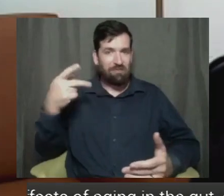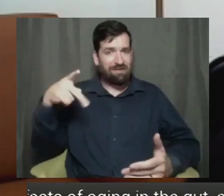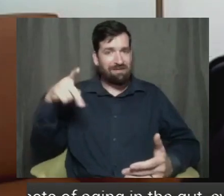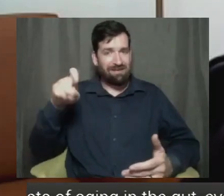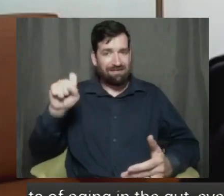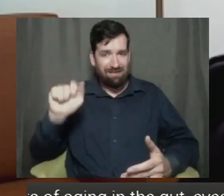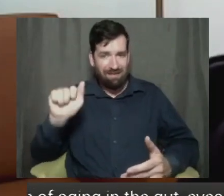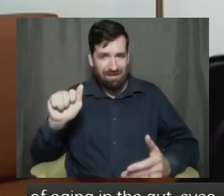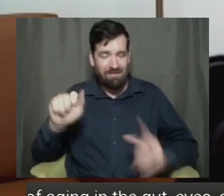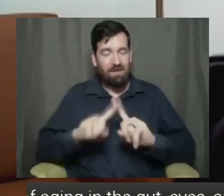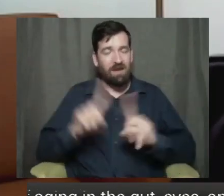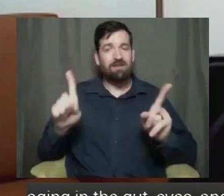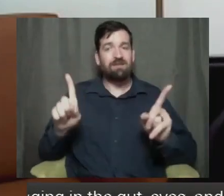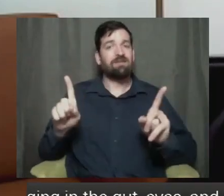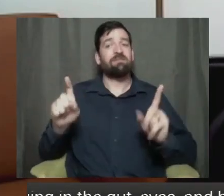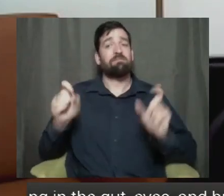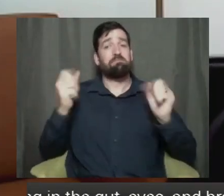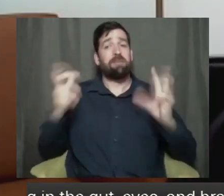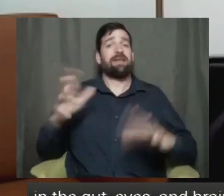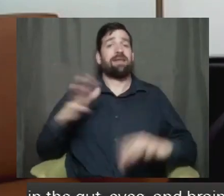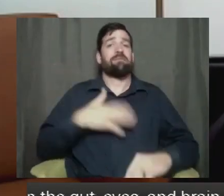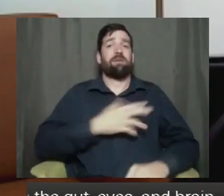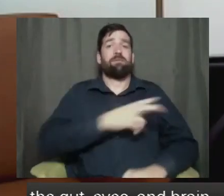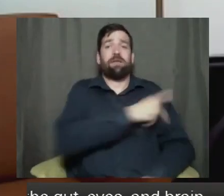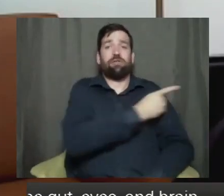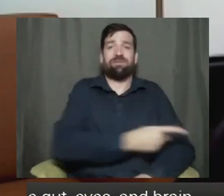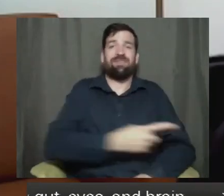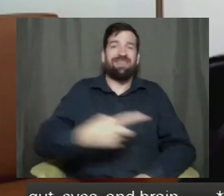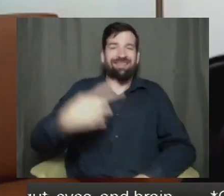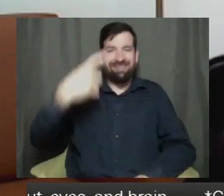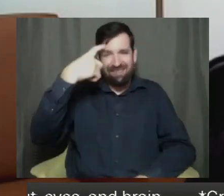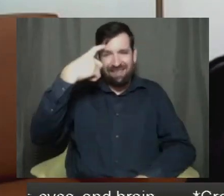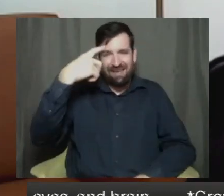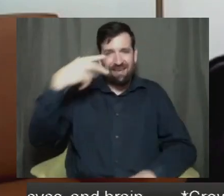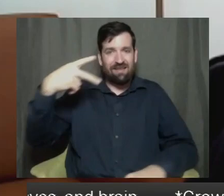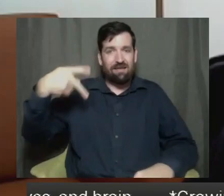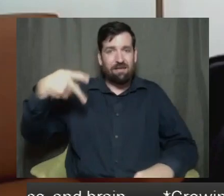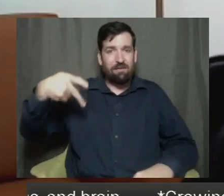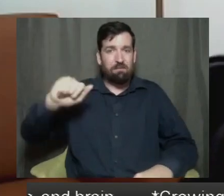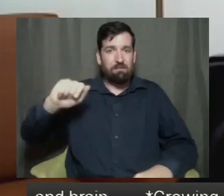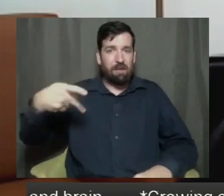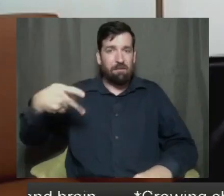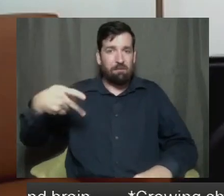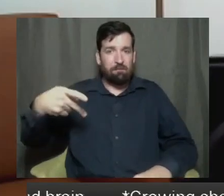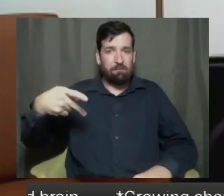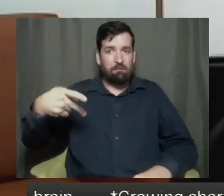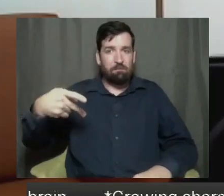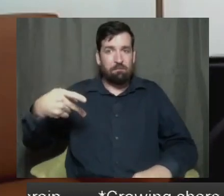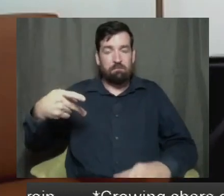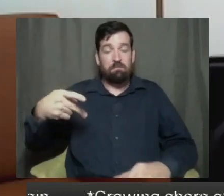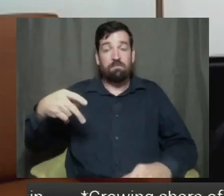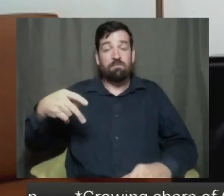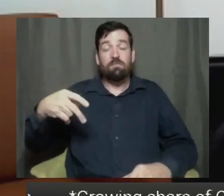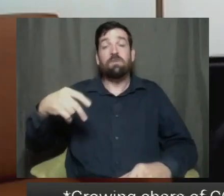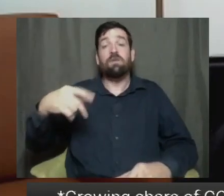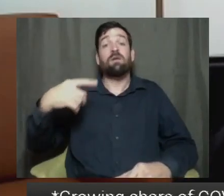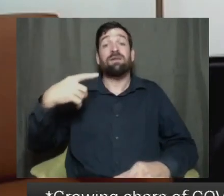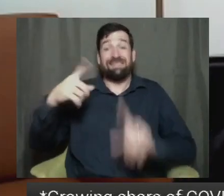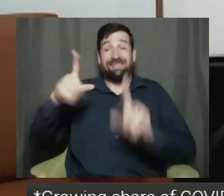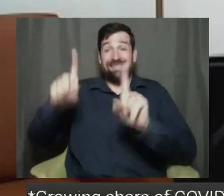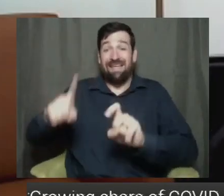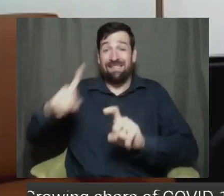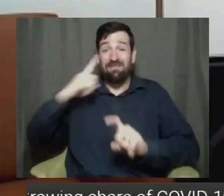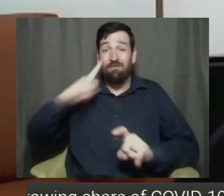but a lot of my patients think that their pap smear is a sexually transmitted infection screening test,